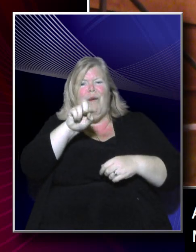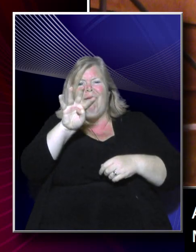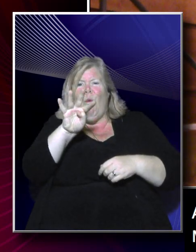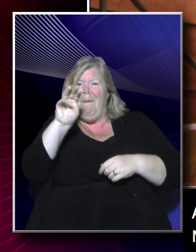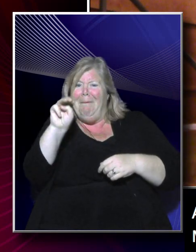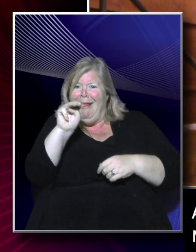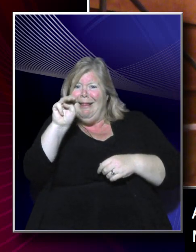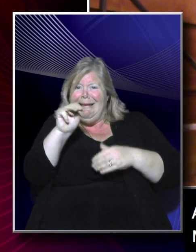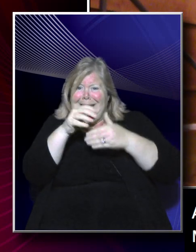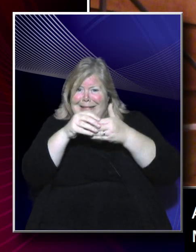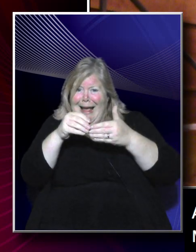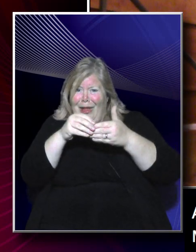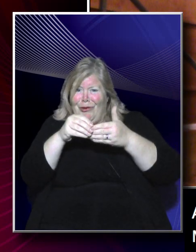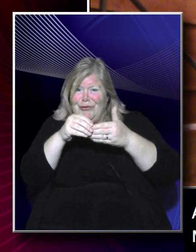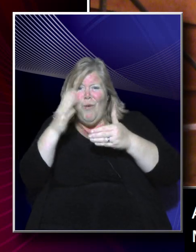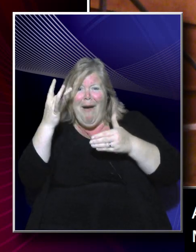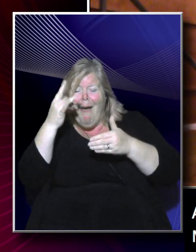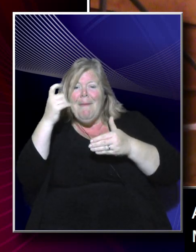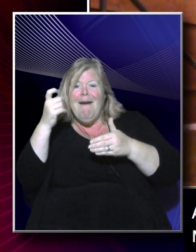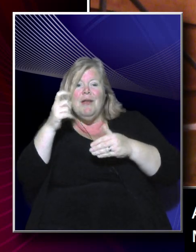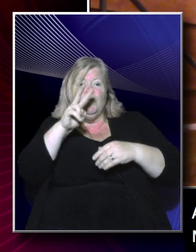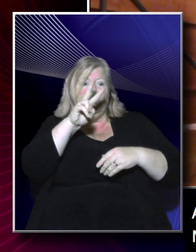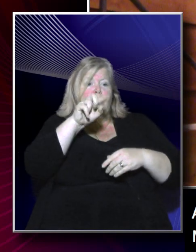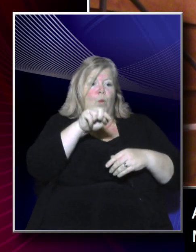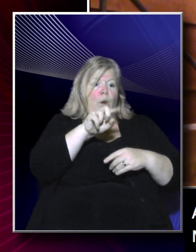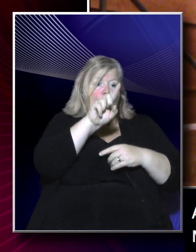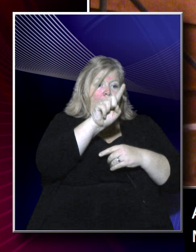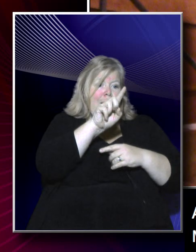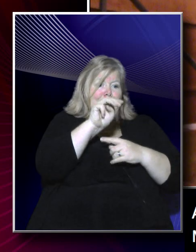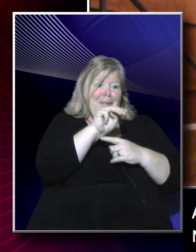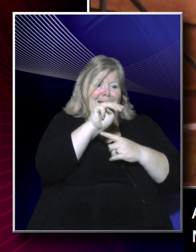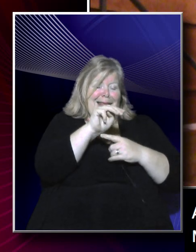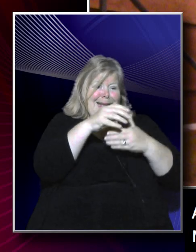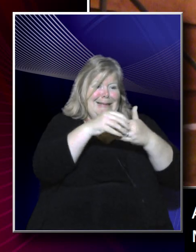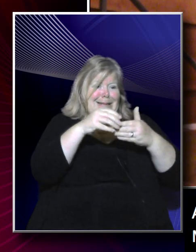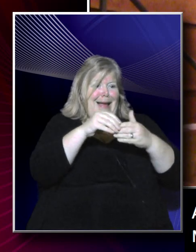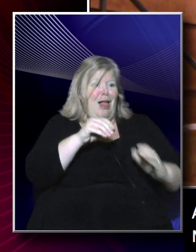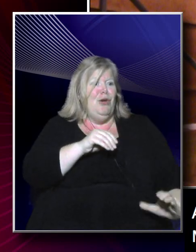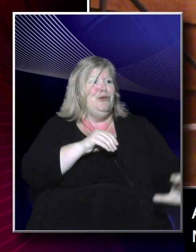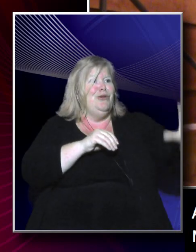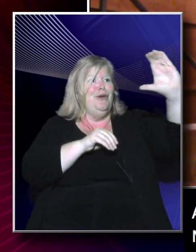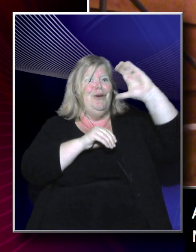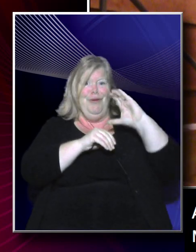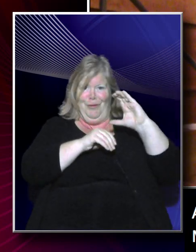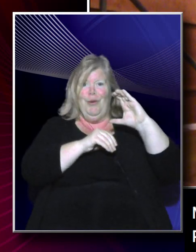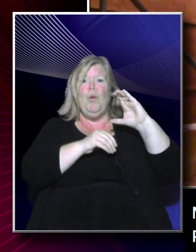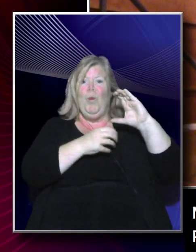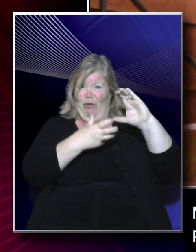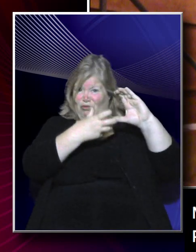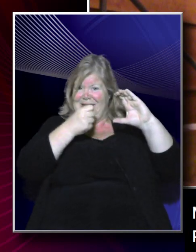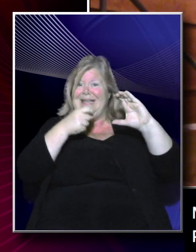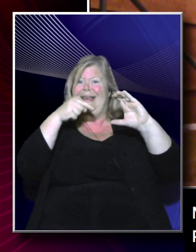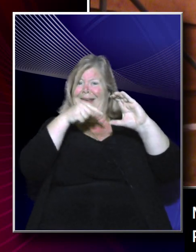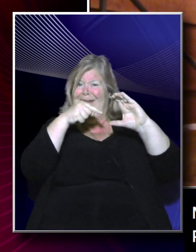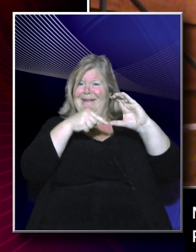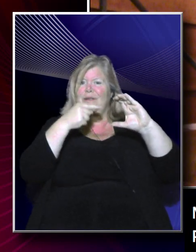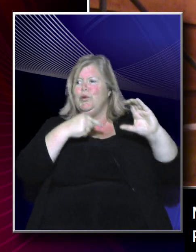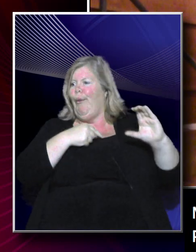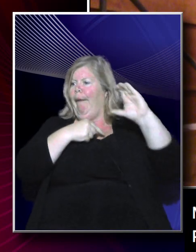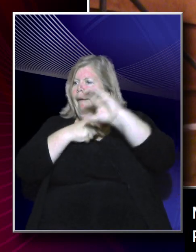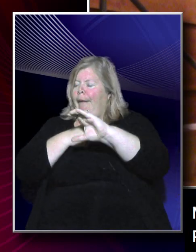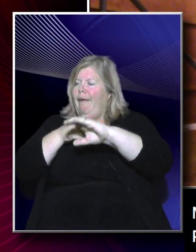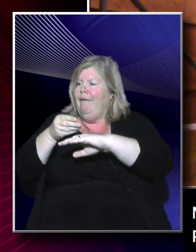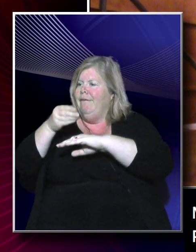due to the $2.1 million lump sum payment that we received for the funding of the